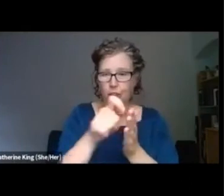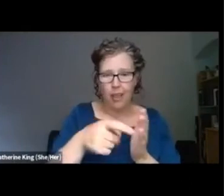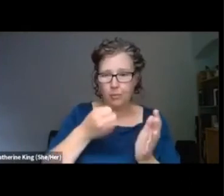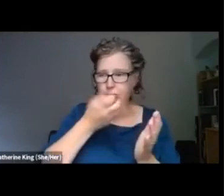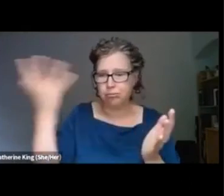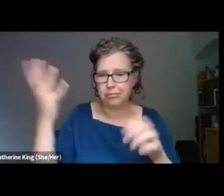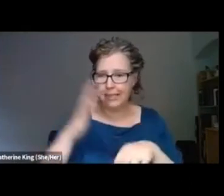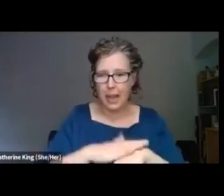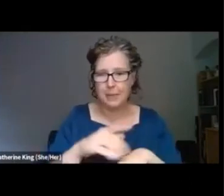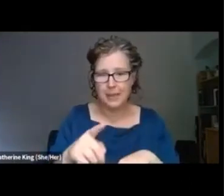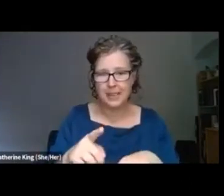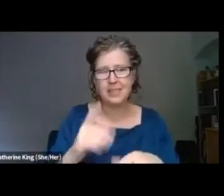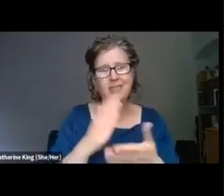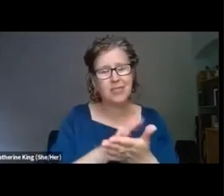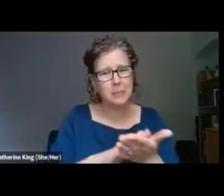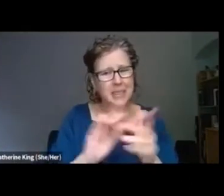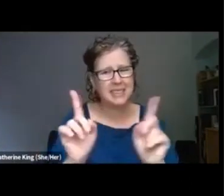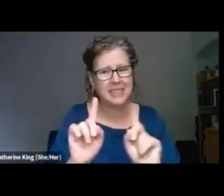What does it really mean?